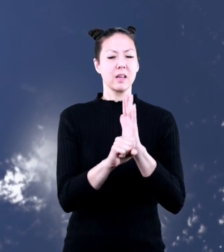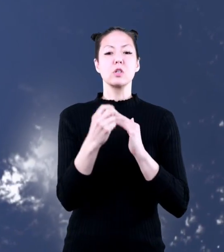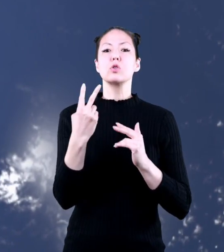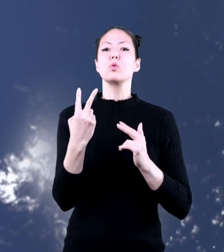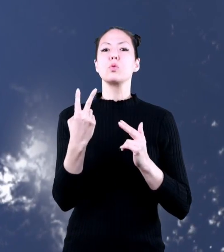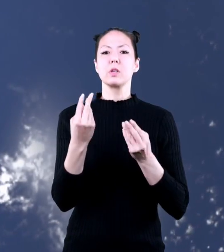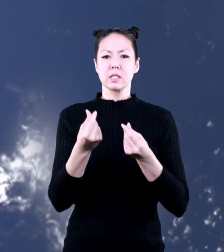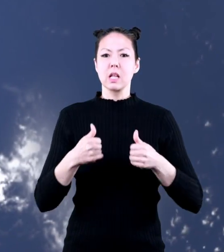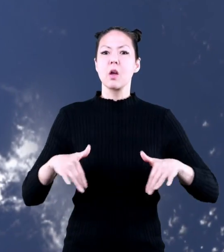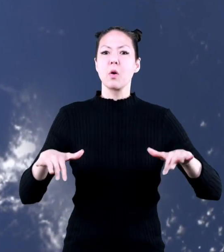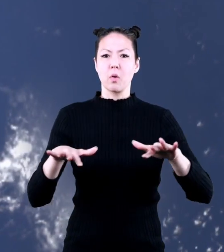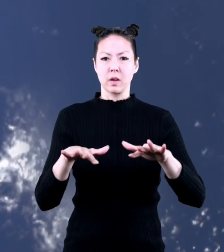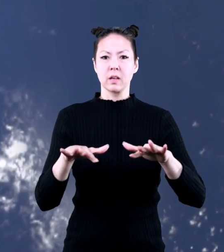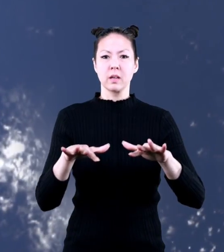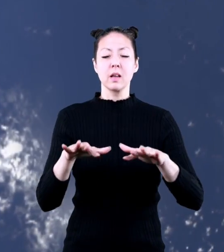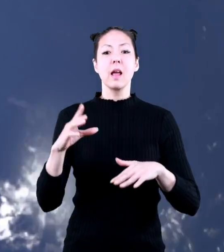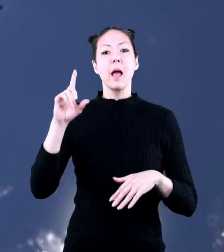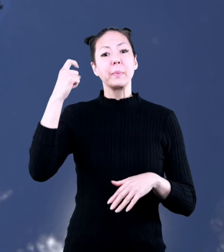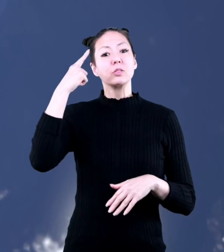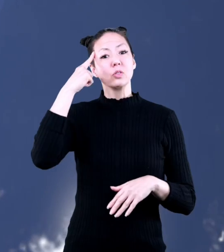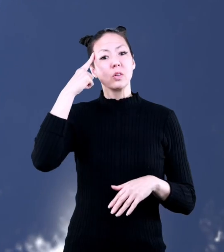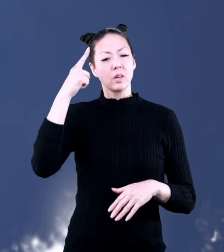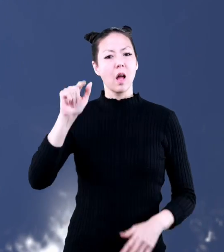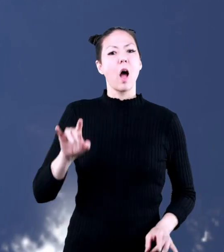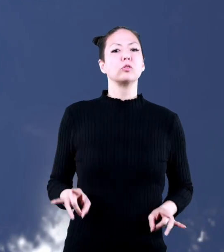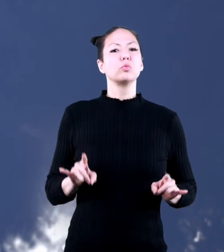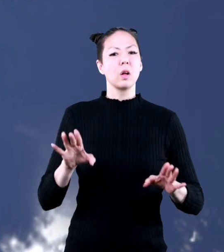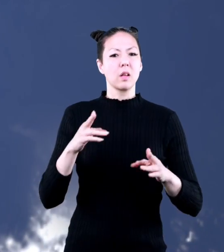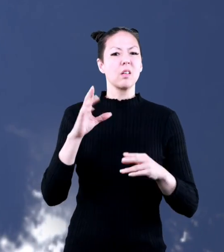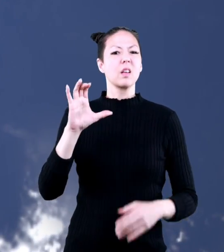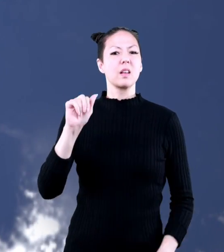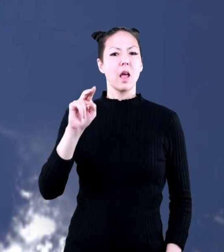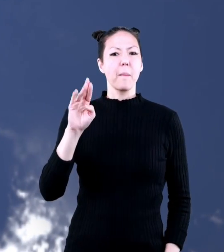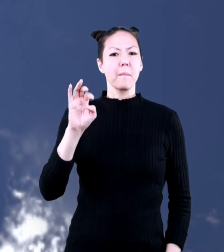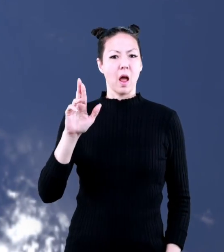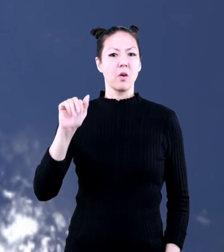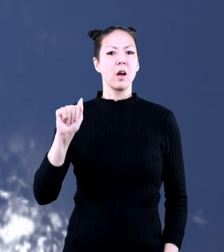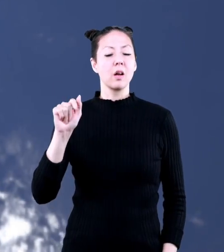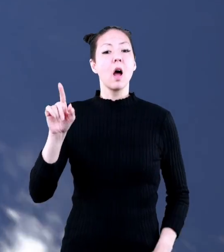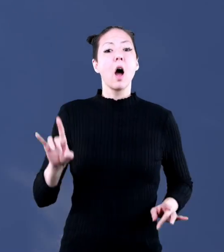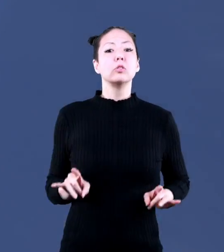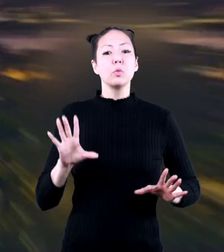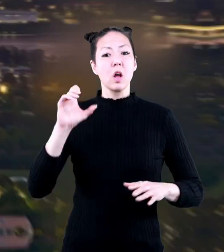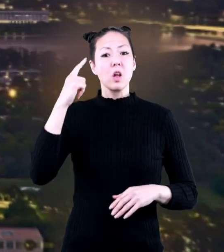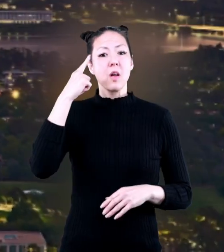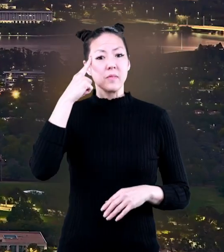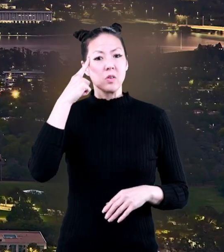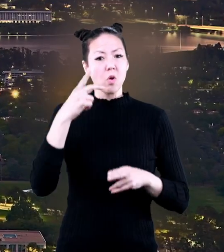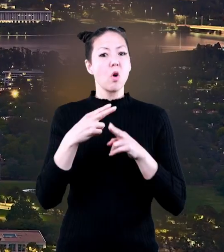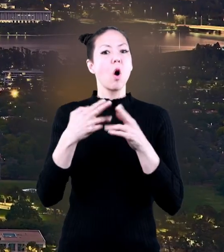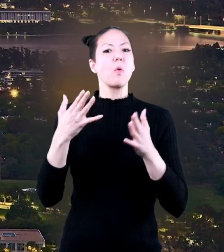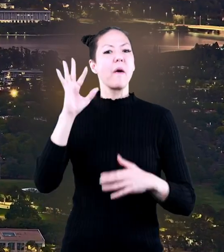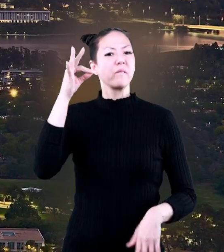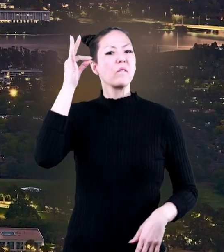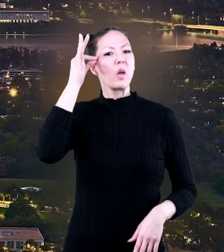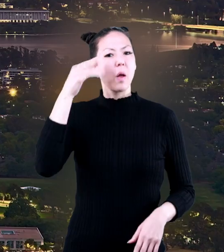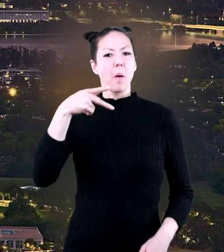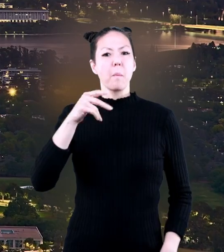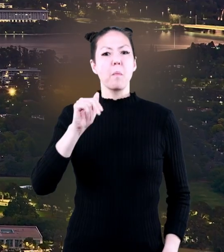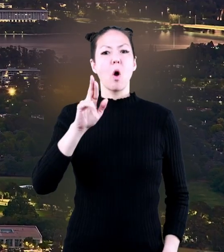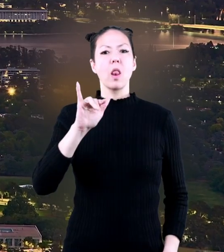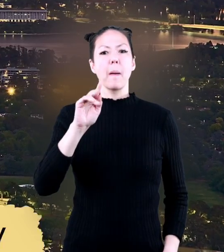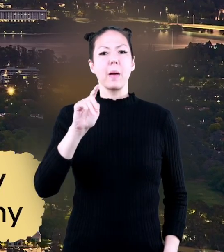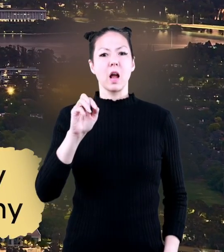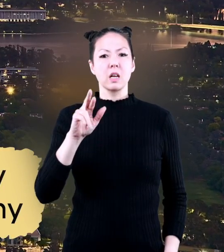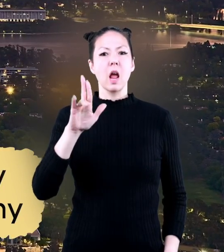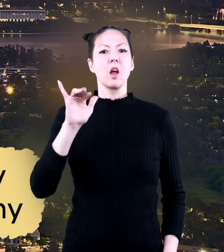6 states and 2 territories. The capital of Australia is Canberra. The Australian government is